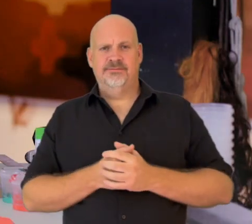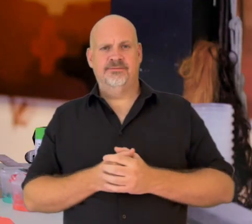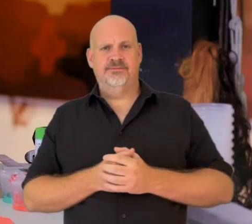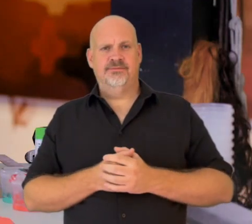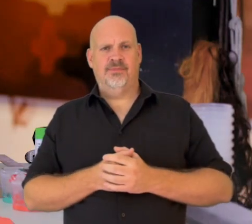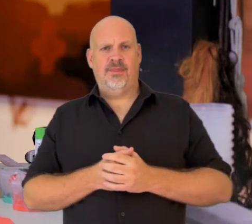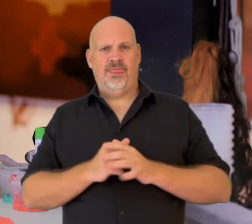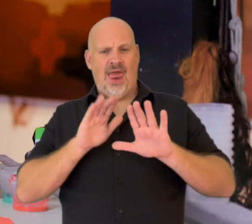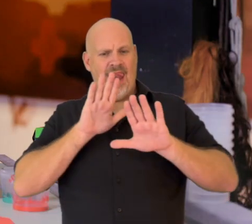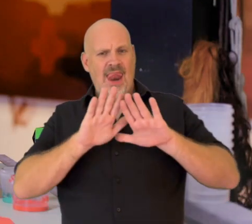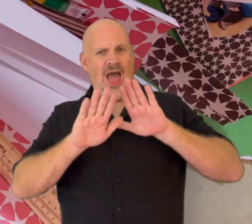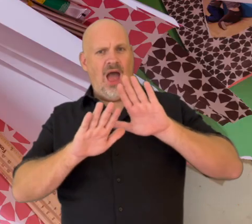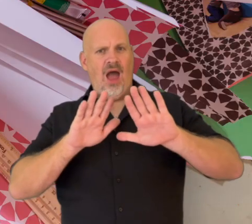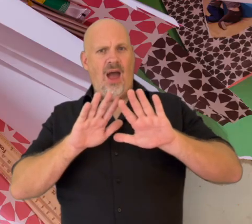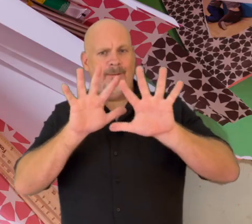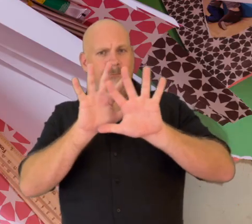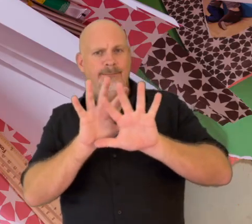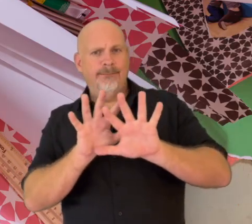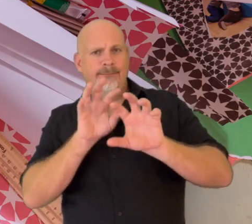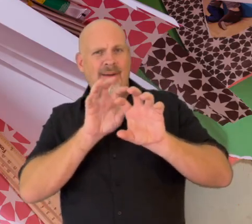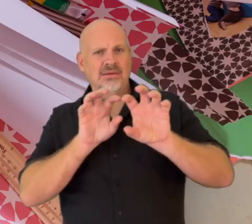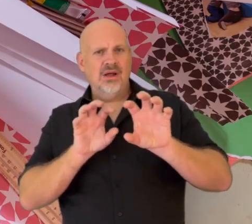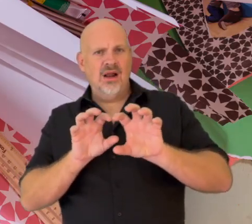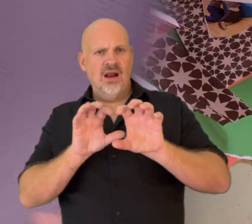layers of pattern